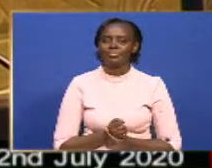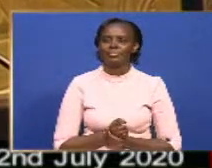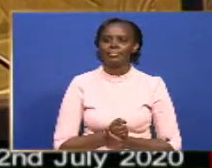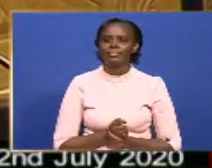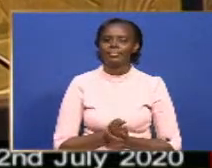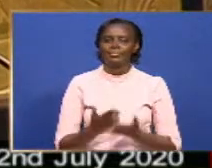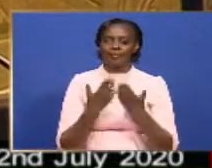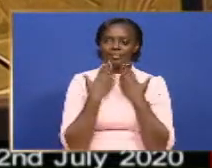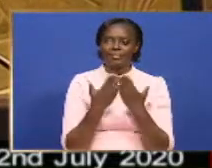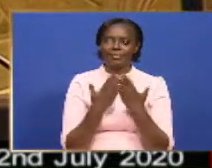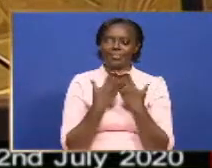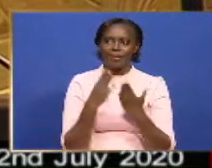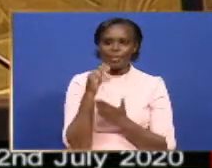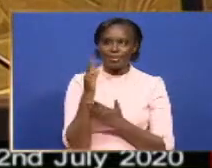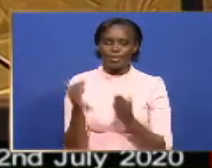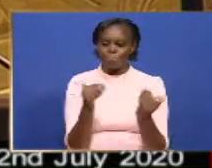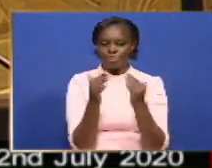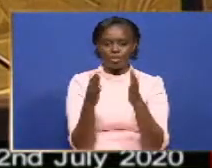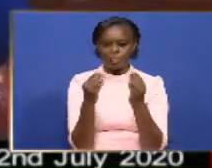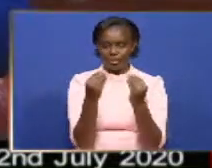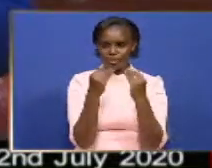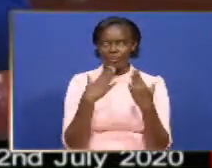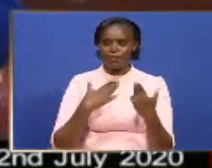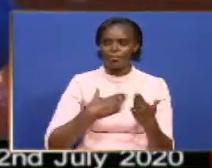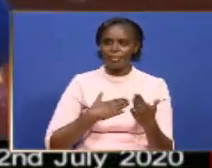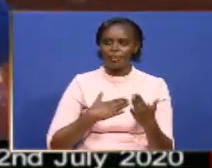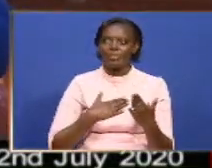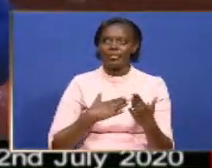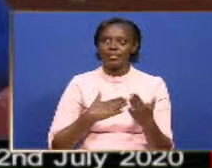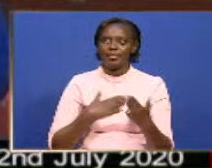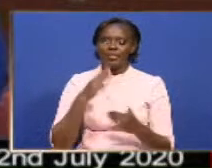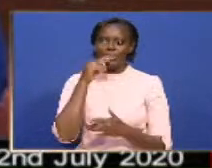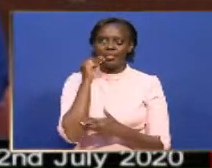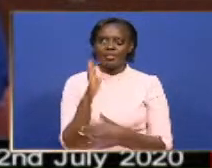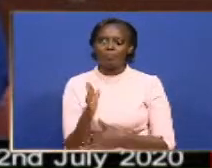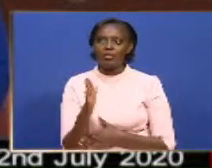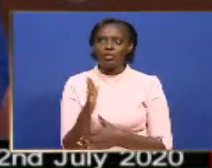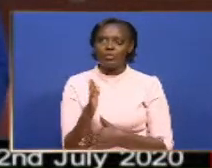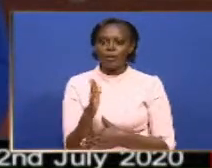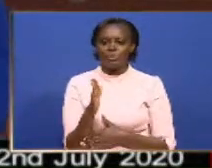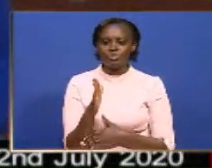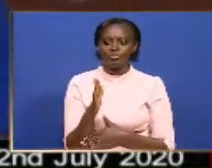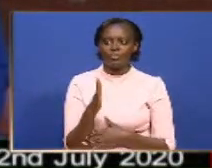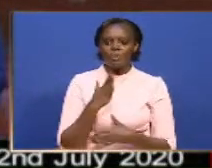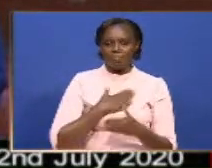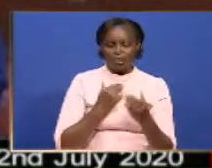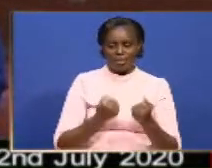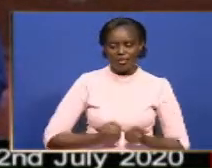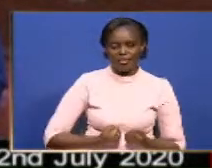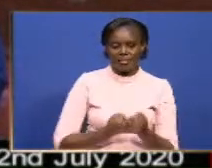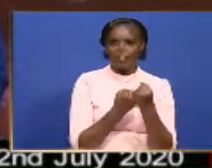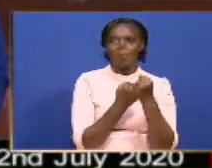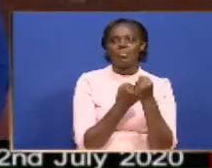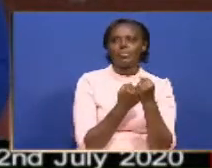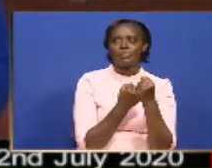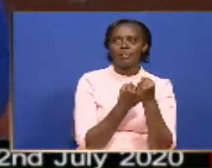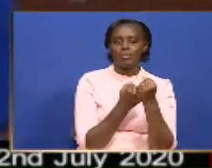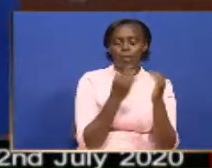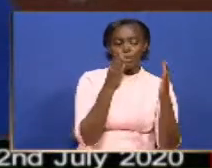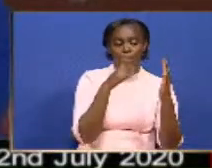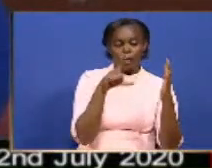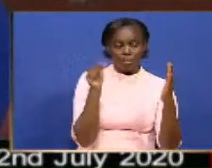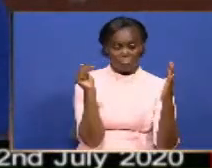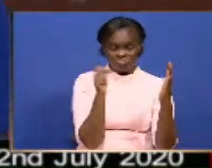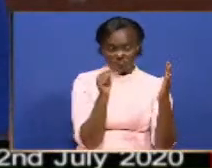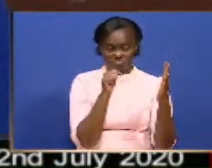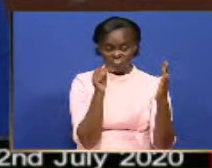Thank you, Madam Speaker, for giving me this opportunity. Madam Speaker, I do support the bill,